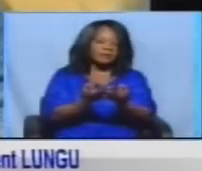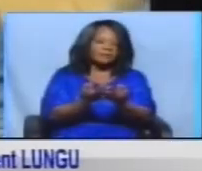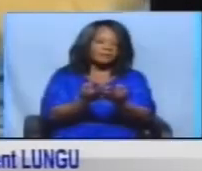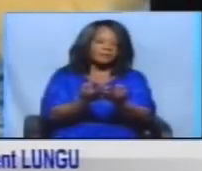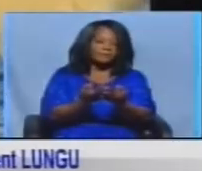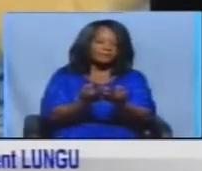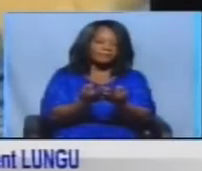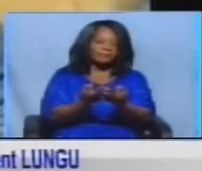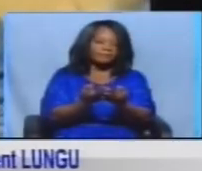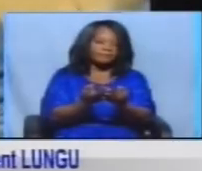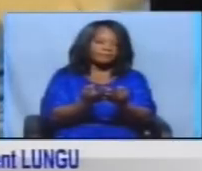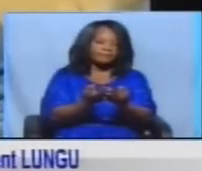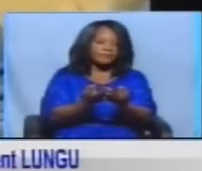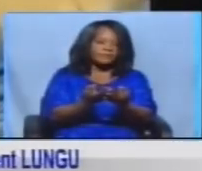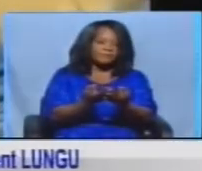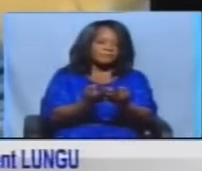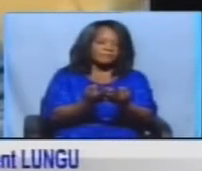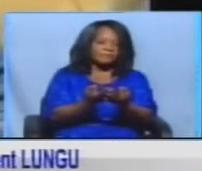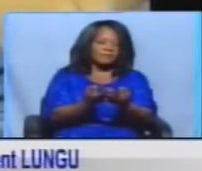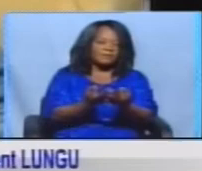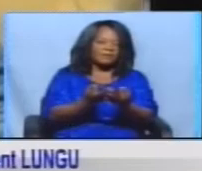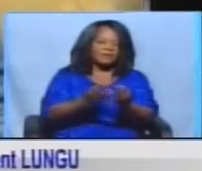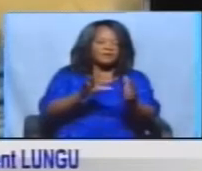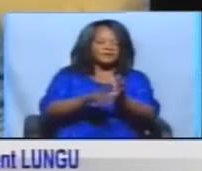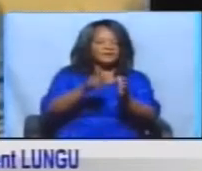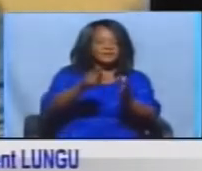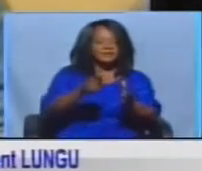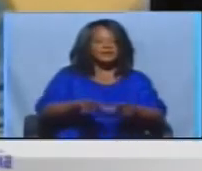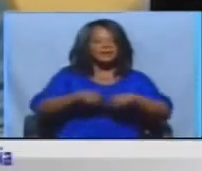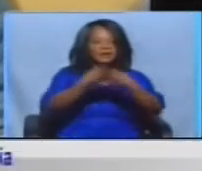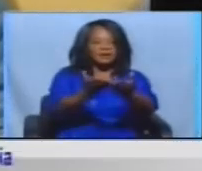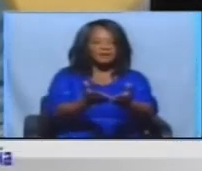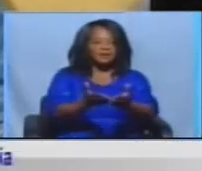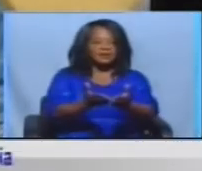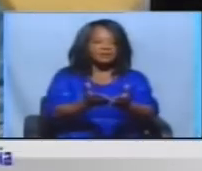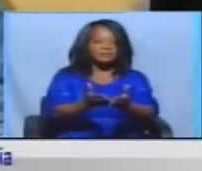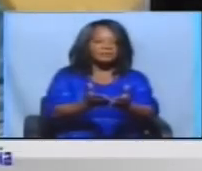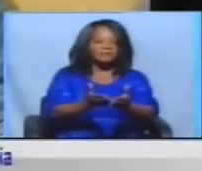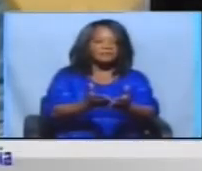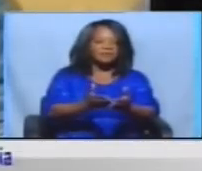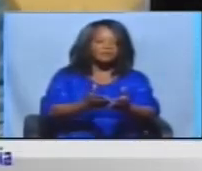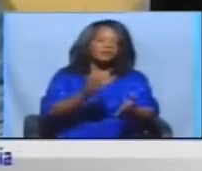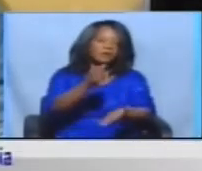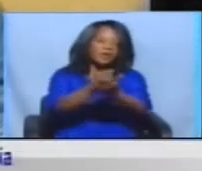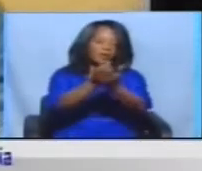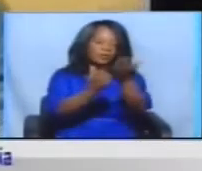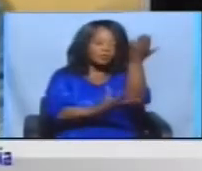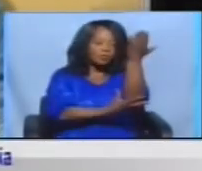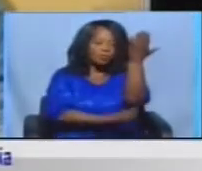This has been necessitated by my deepest desire to help the poor and the